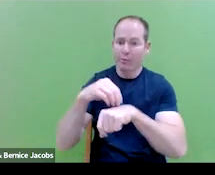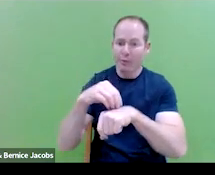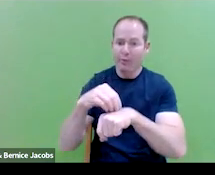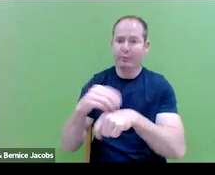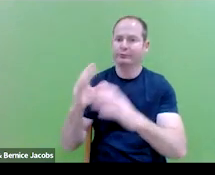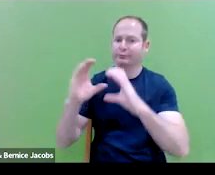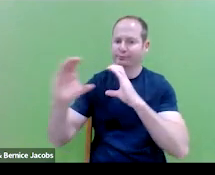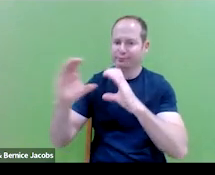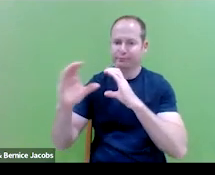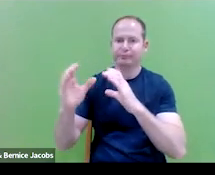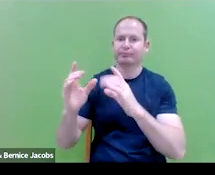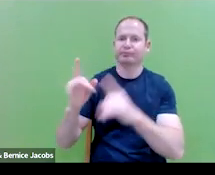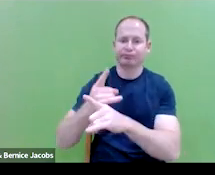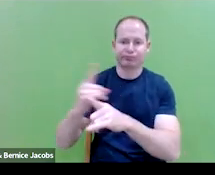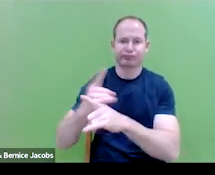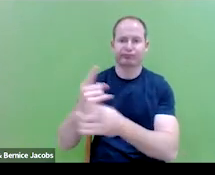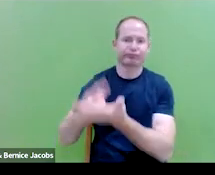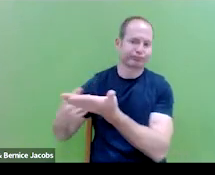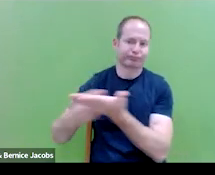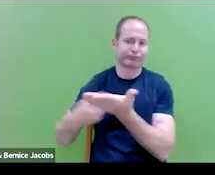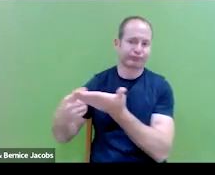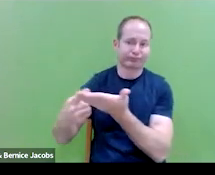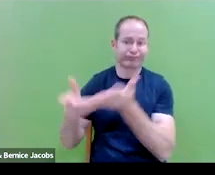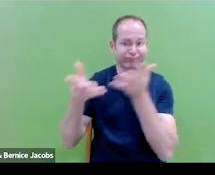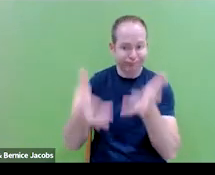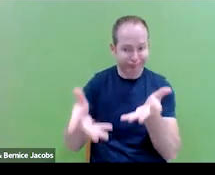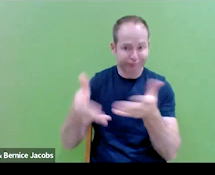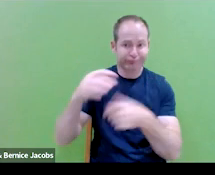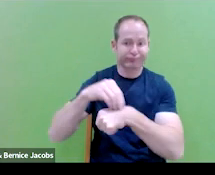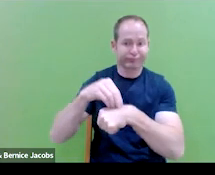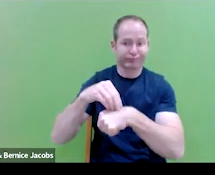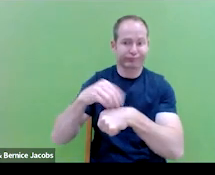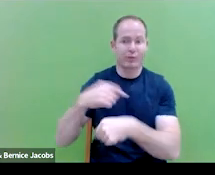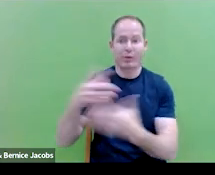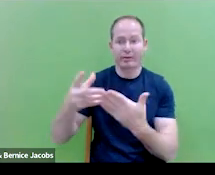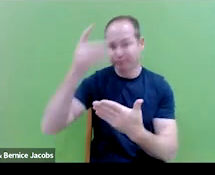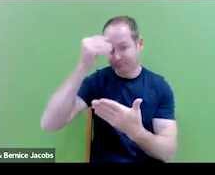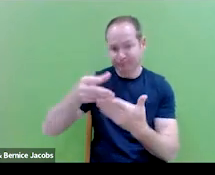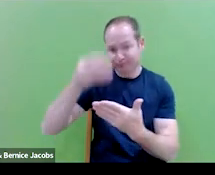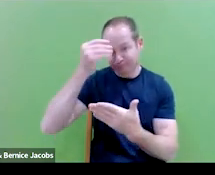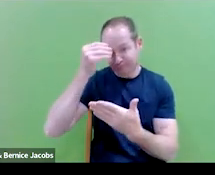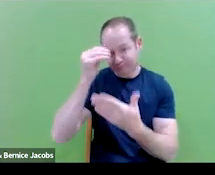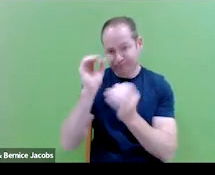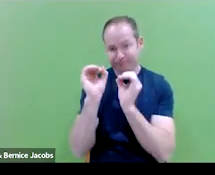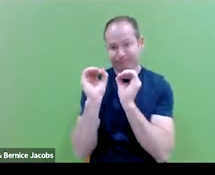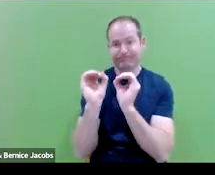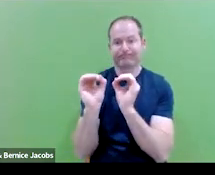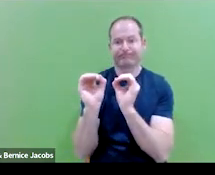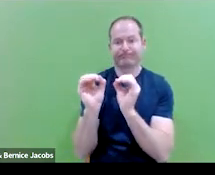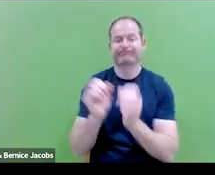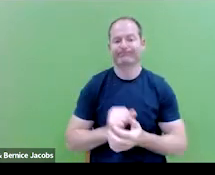platforms where we were able to learn more of the skills and